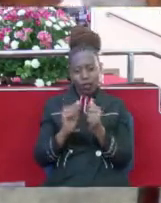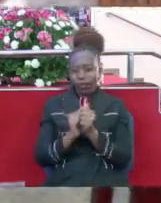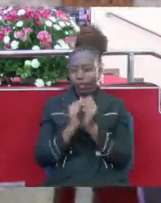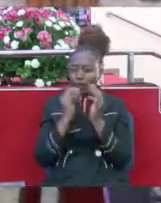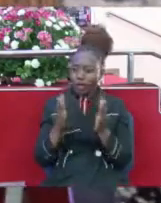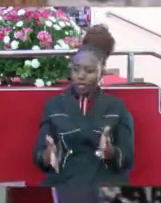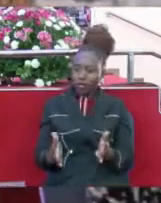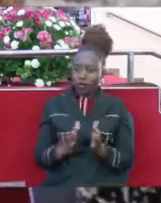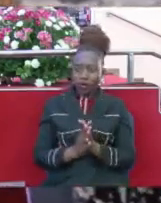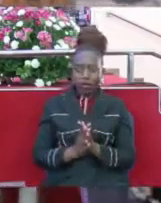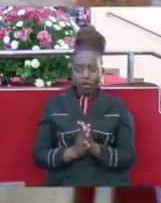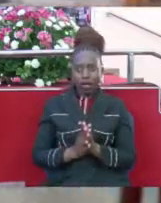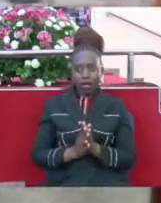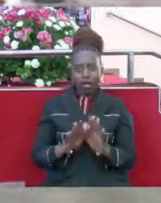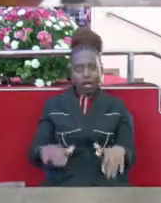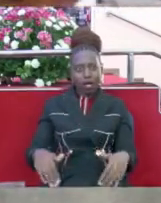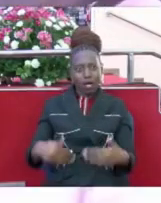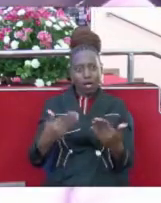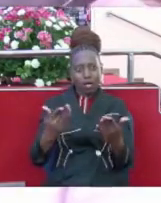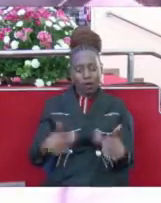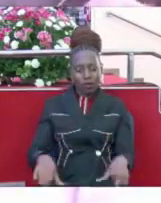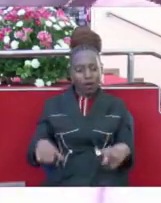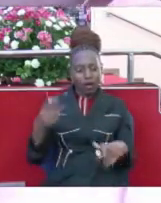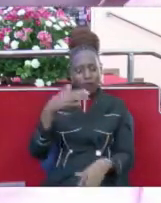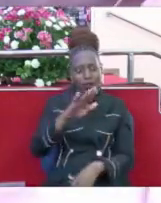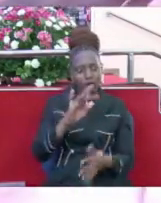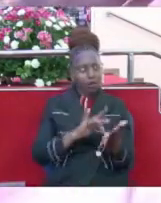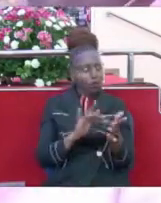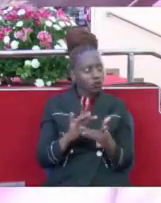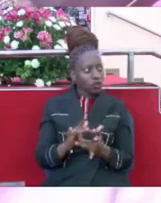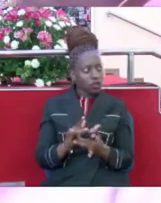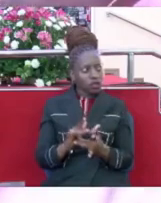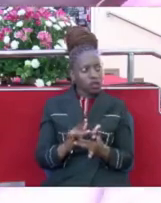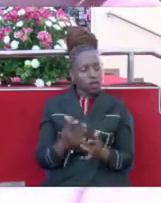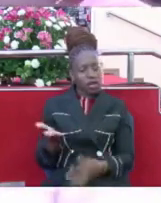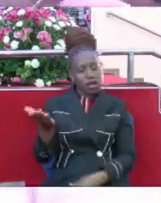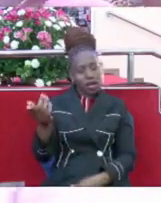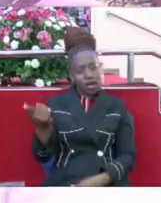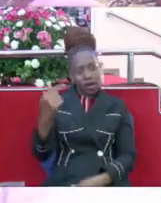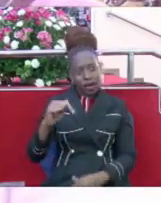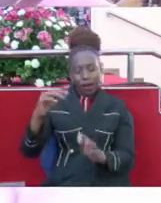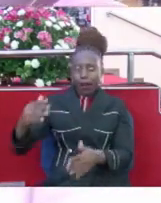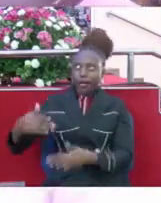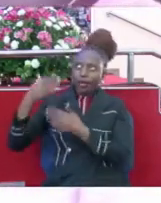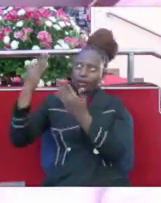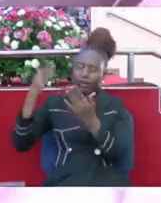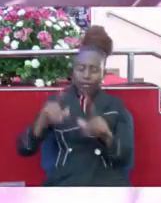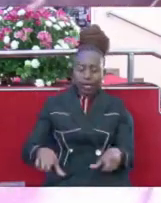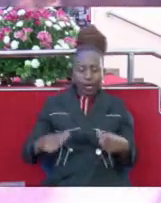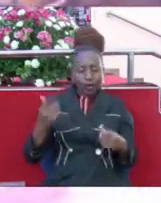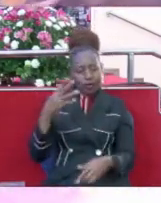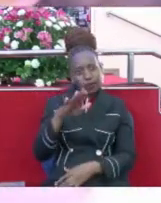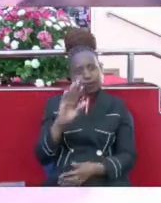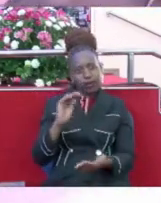mtu. Come and give your life to Jesus. Joe, na utoe maisha yako kwa Kristo. Come and rededicate your life one more time to Jesus. Utoe maisha yako